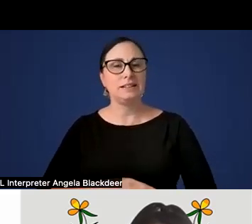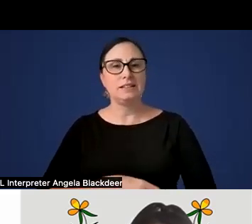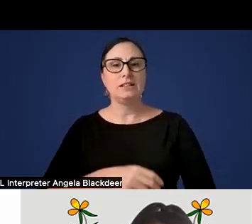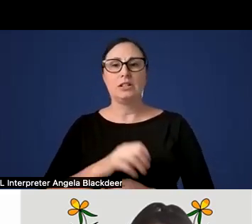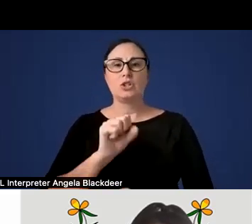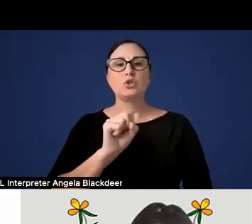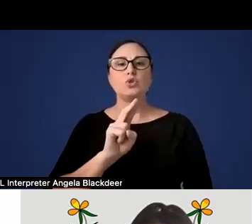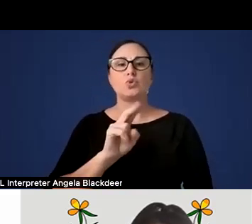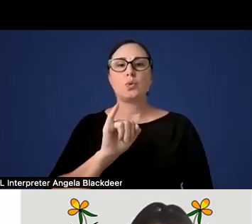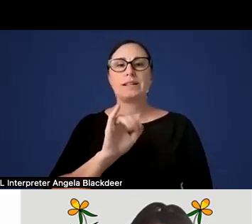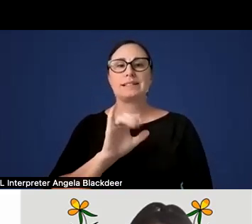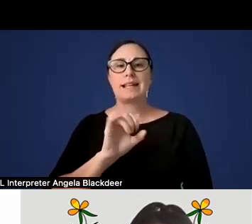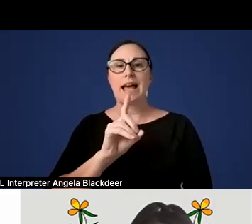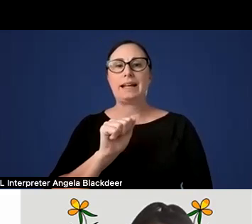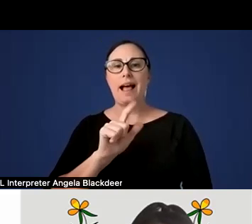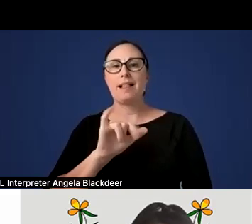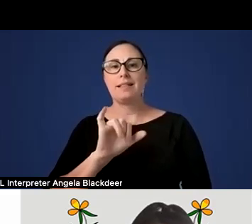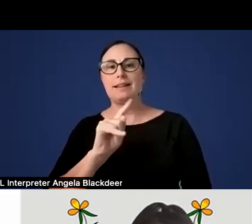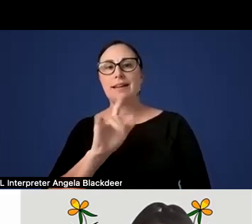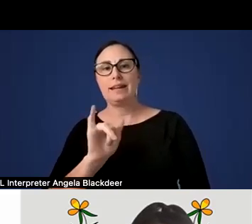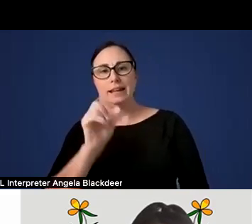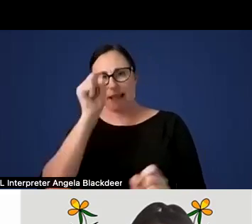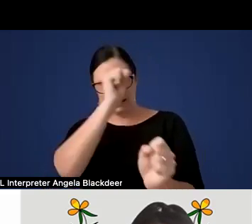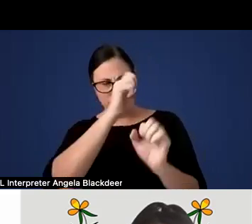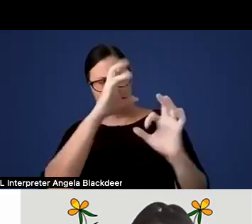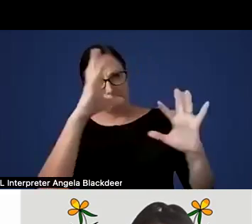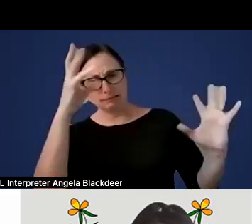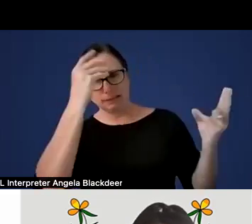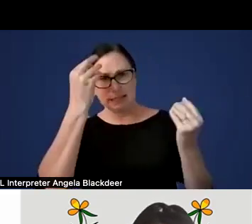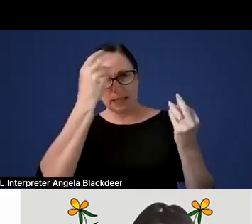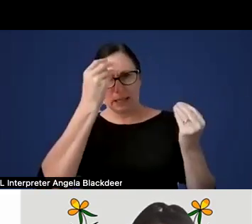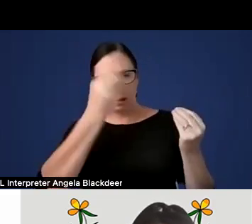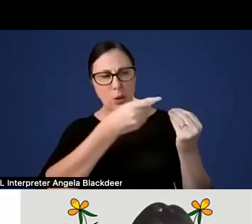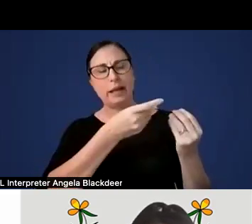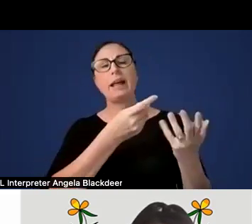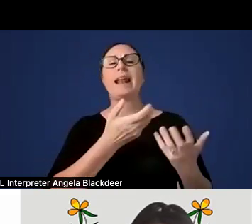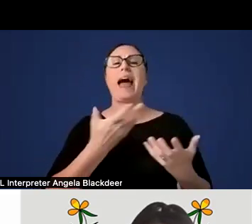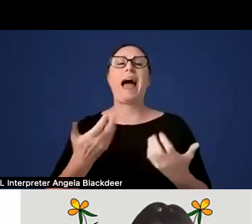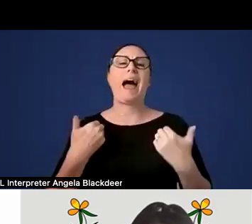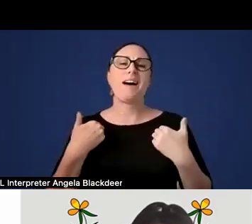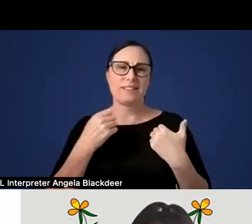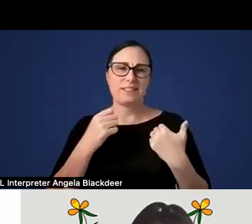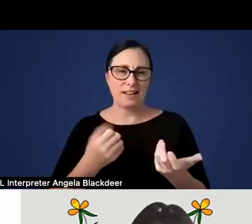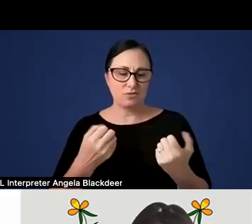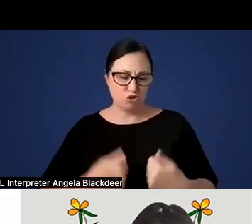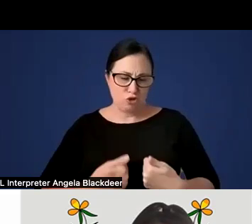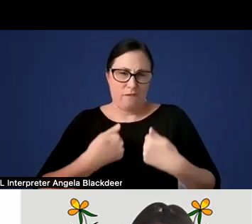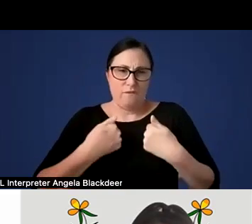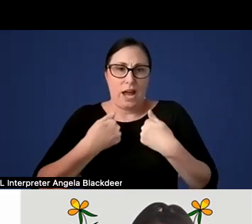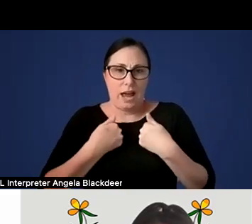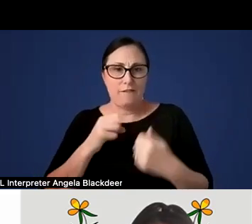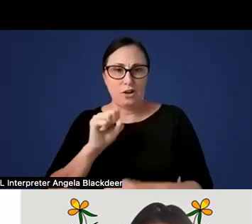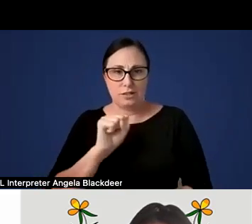suicidality, and also having carried the experience of being a victim or survivor of sexual violence.